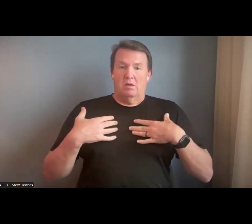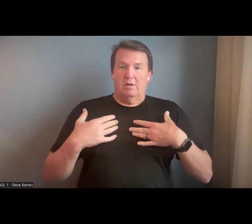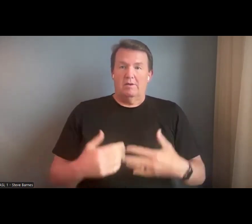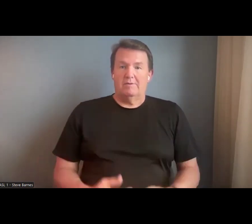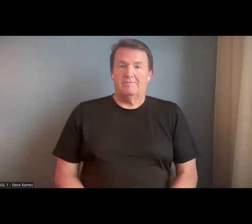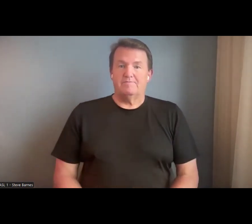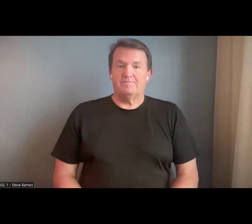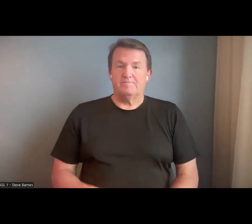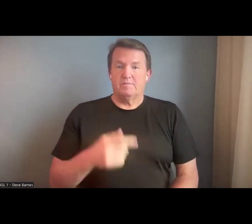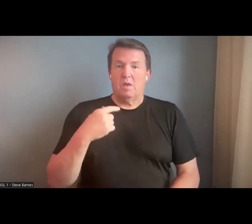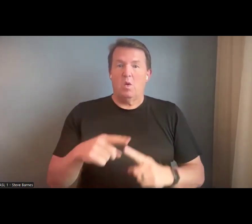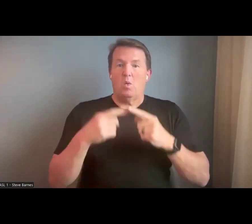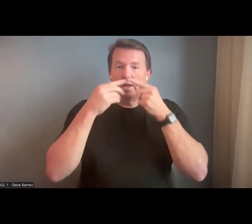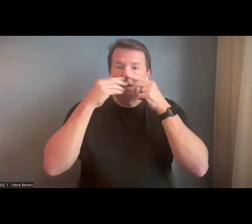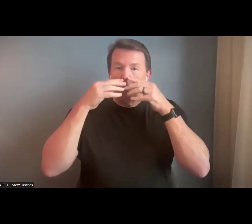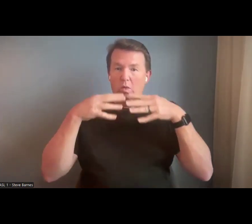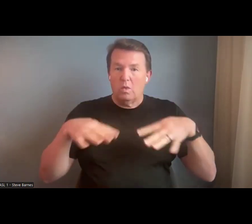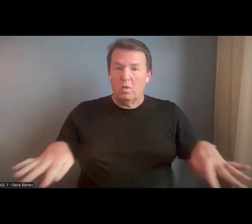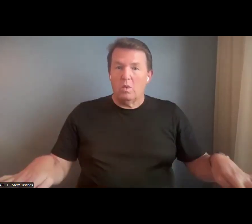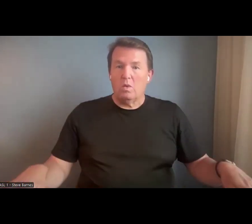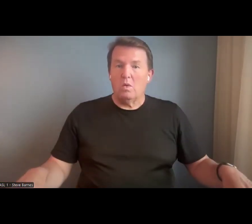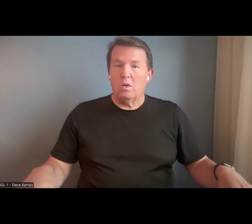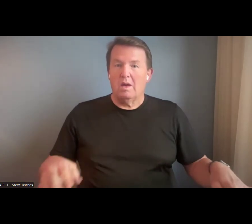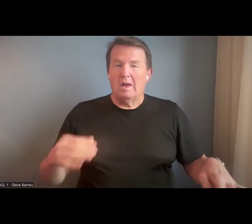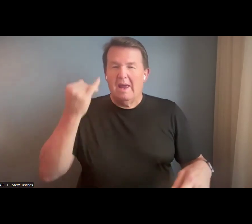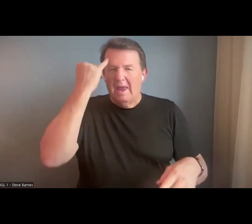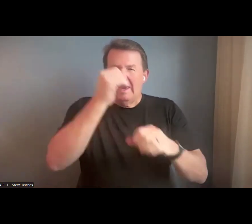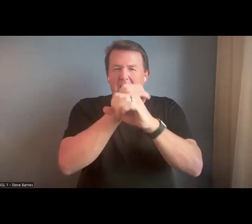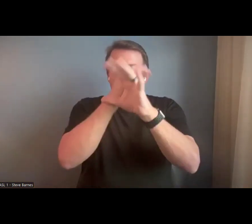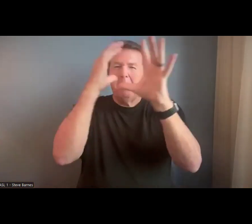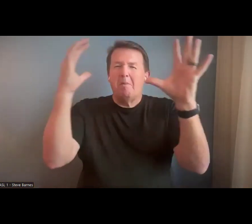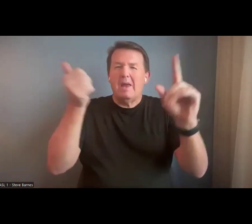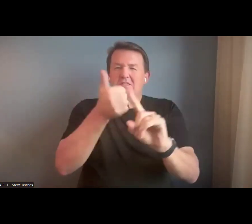With that exhale, I want you to imagine yourself someplace in nature,